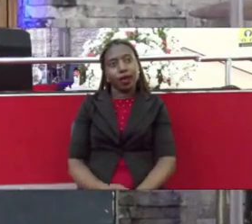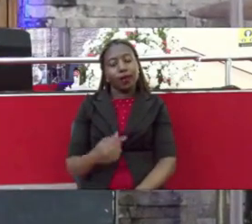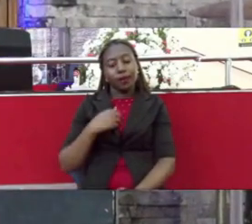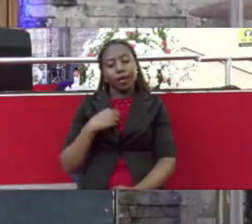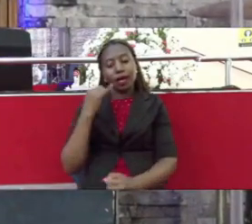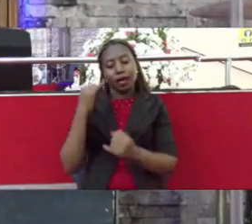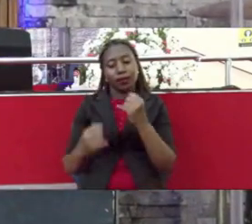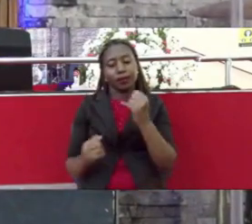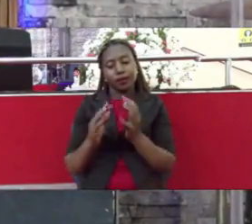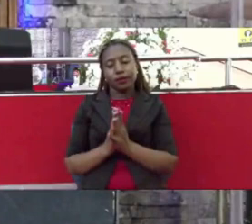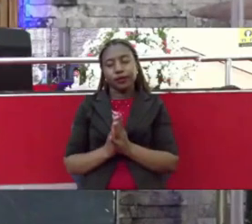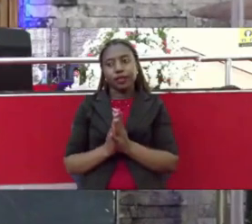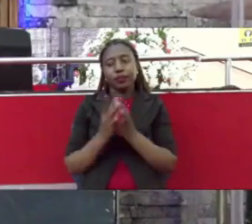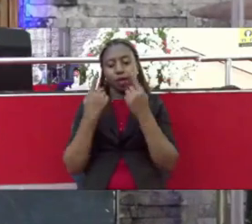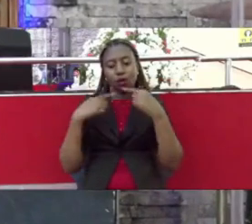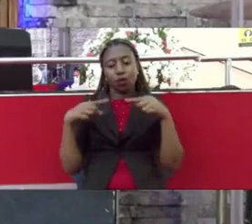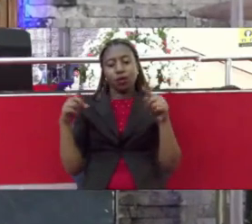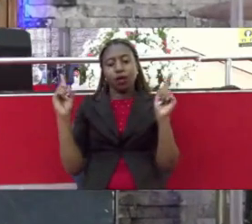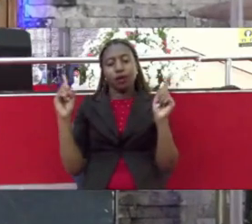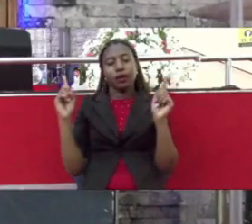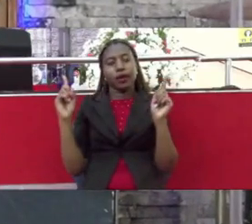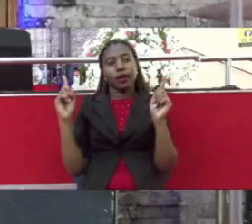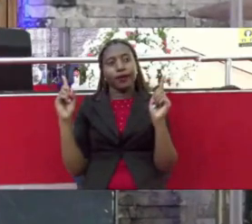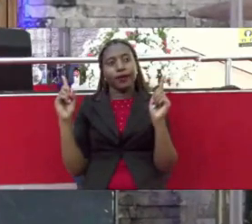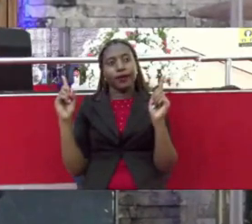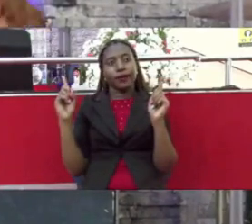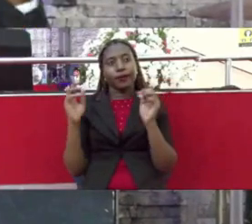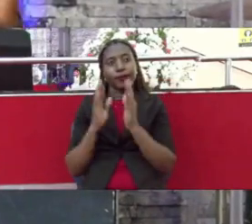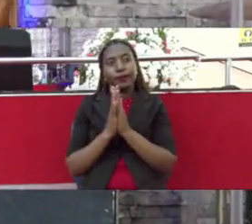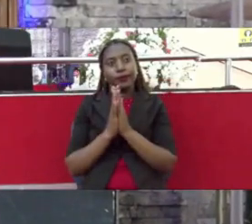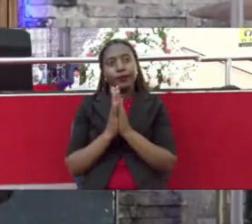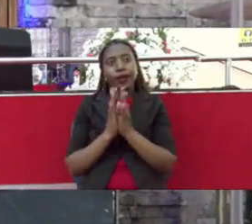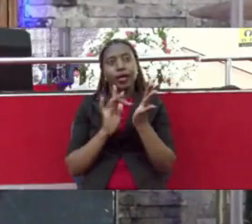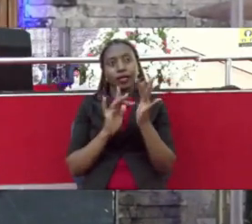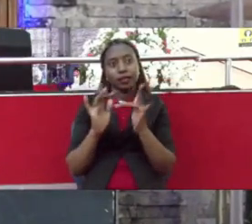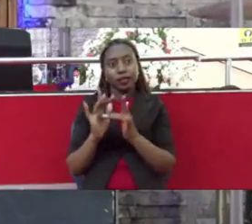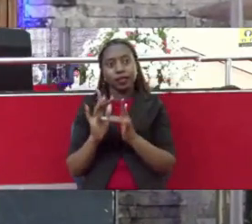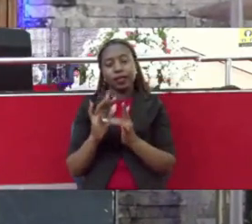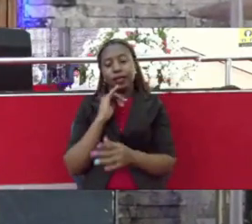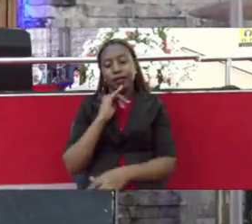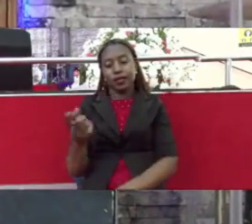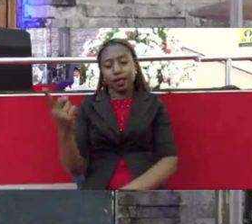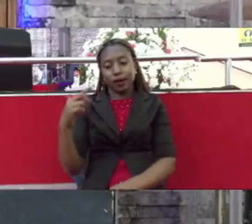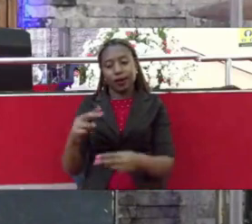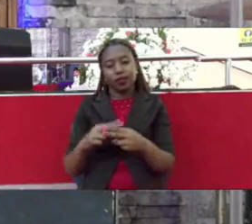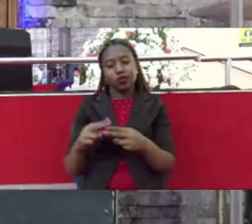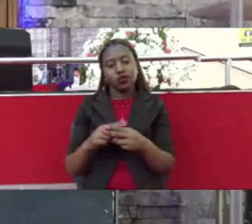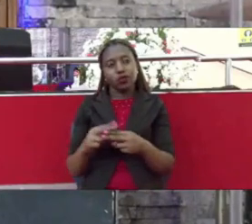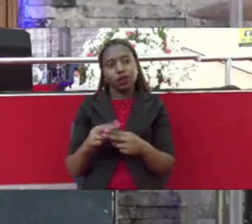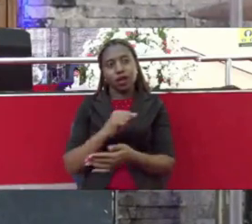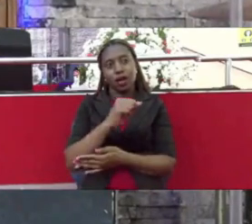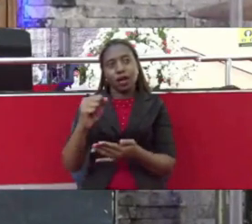declaring Maranatha. Nikaweza kumalizia kwa kutangaza Maranatha. Jesus is coming soon. Yesu yuaja.